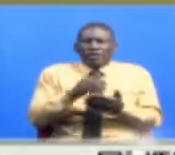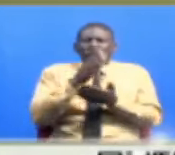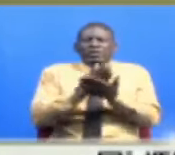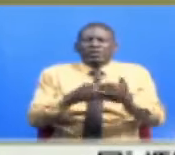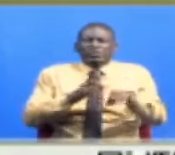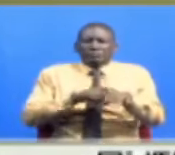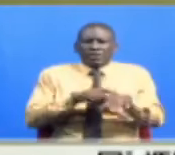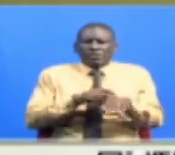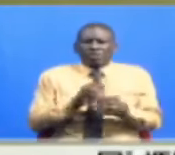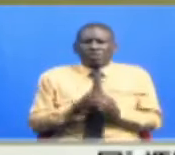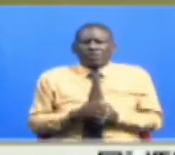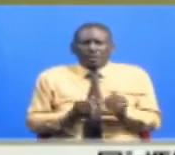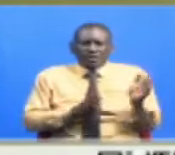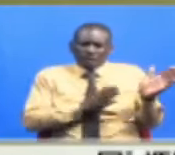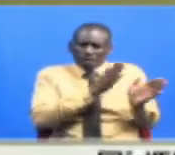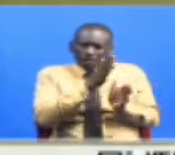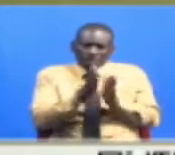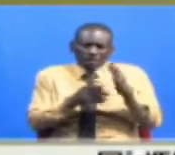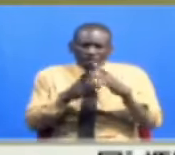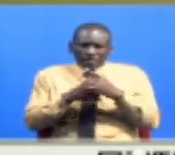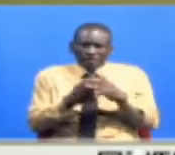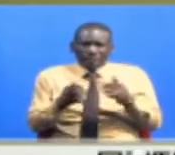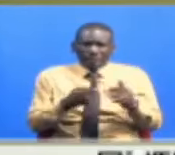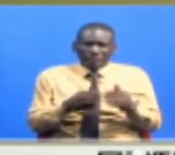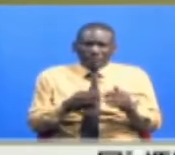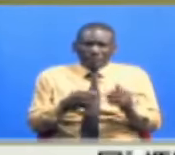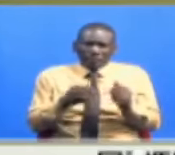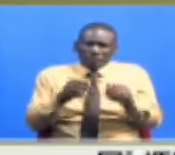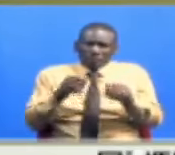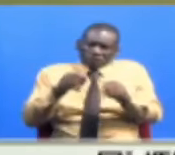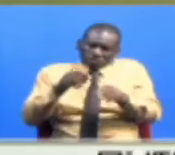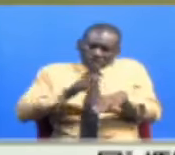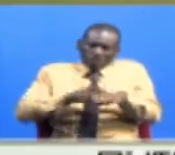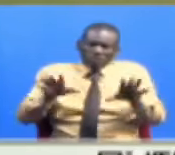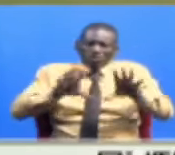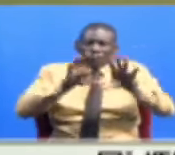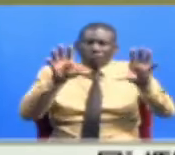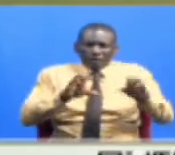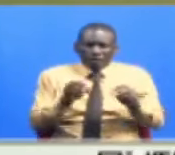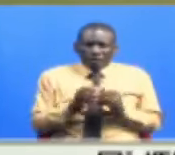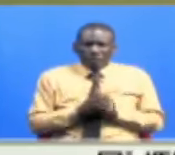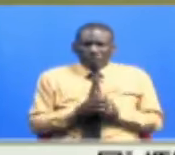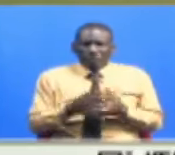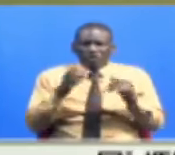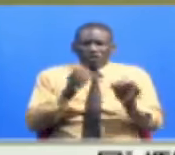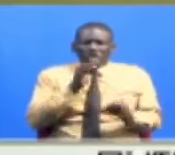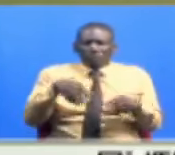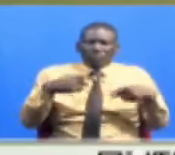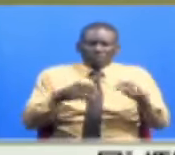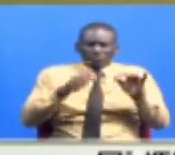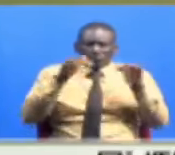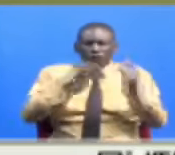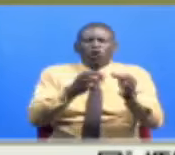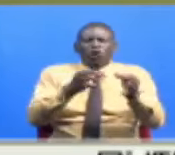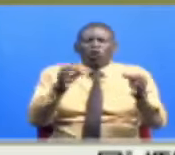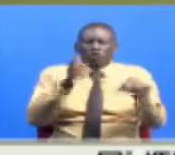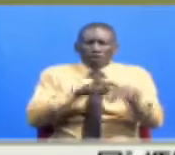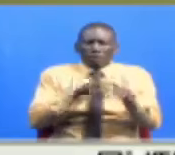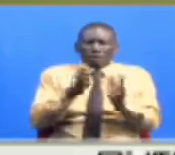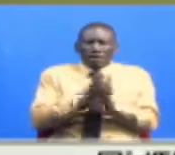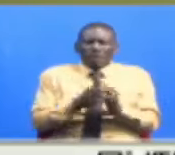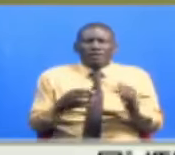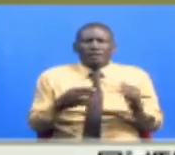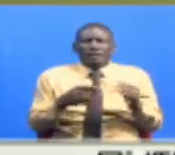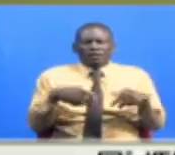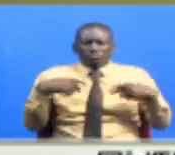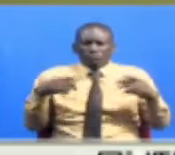Sometimes the planning starts even at the budgeting level. So if people take so long and